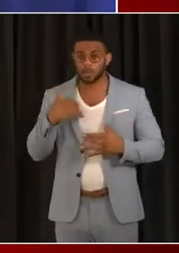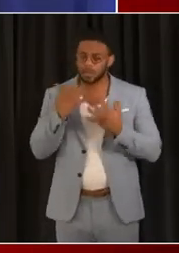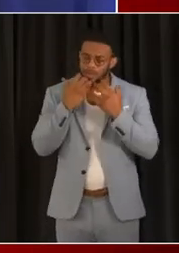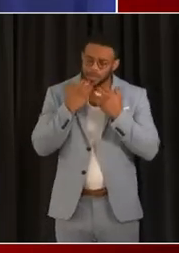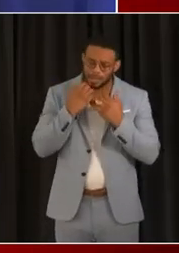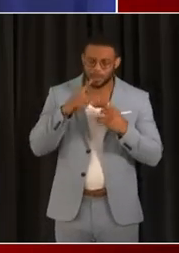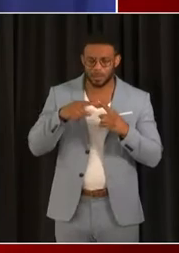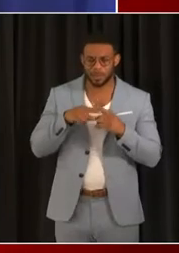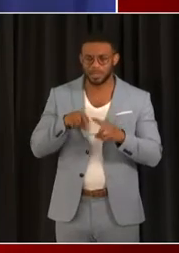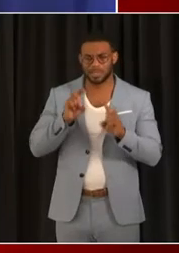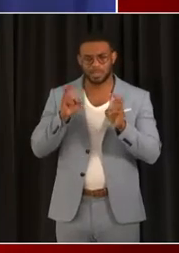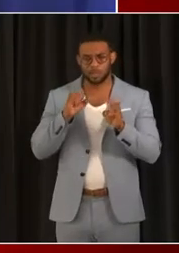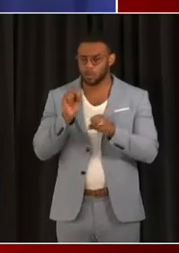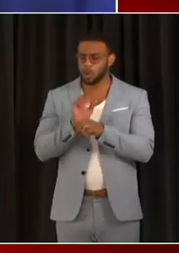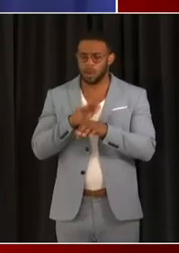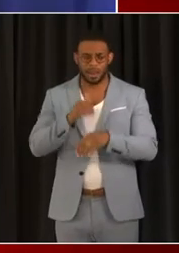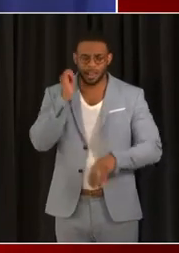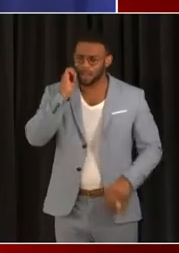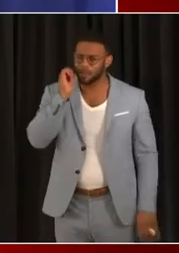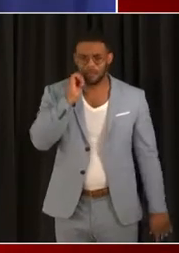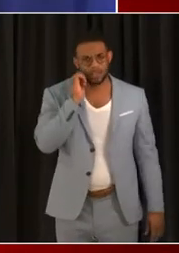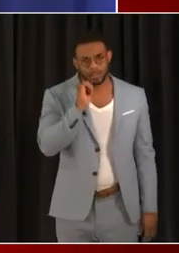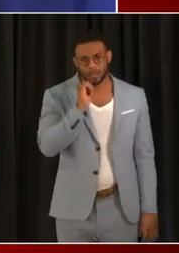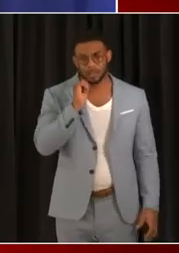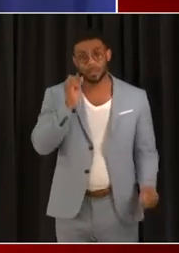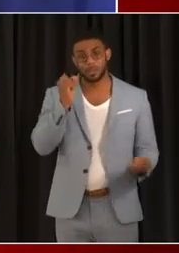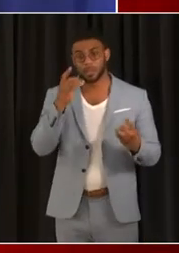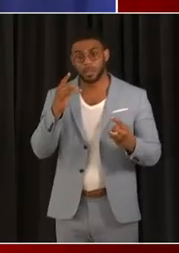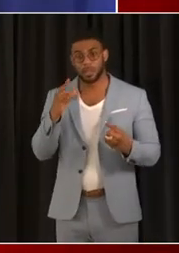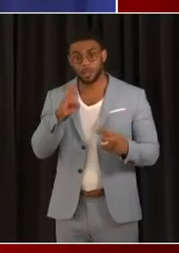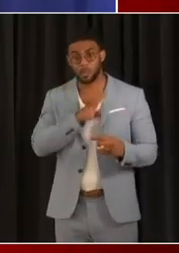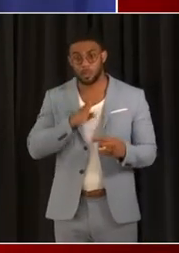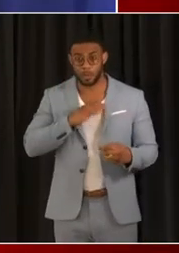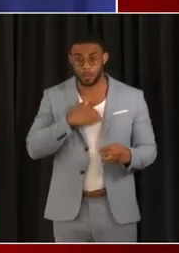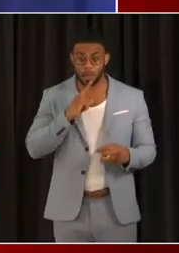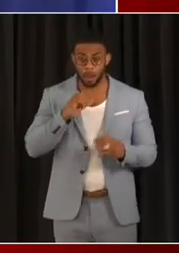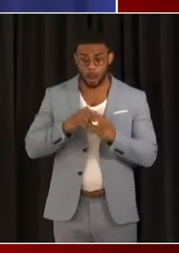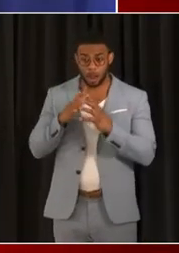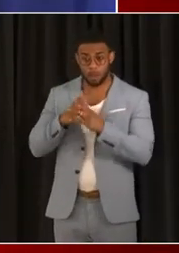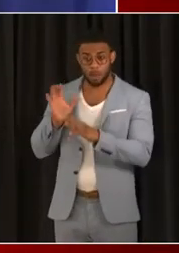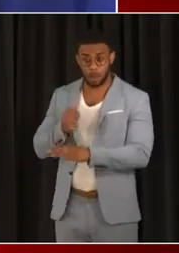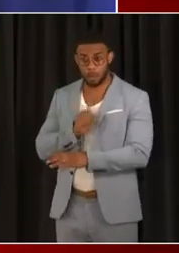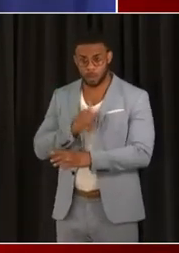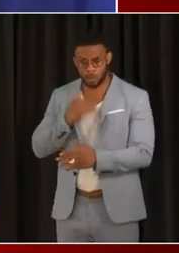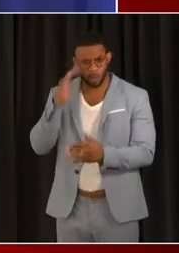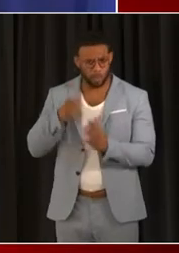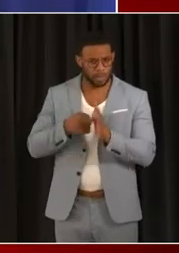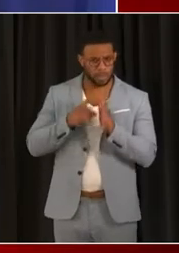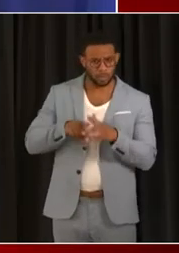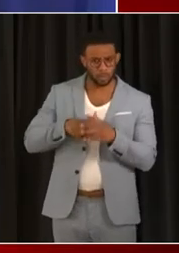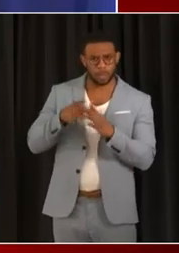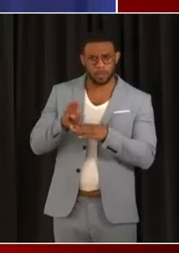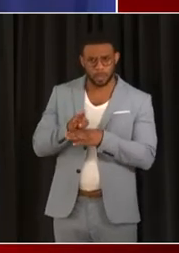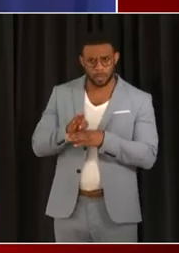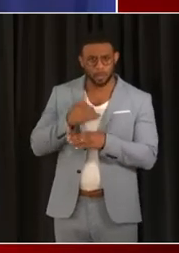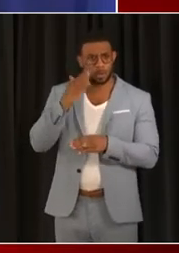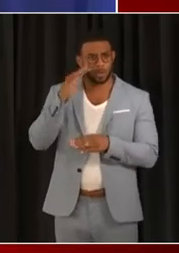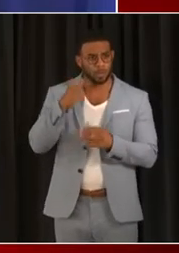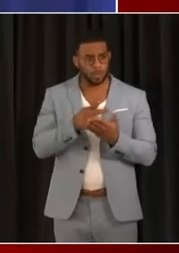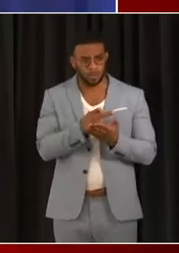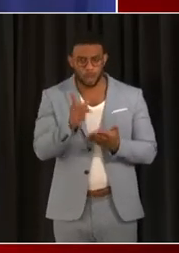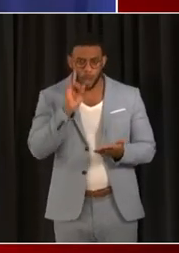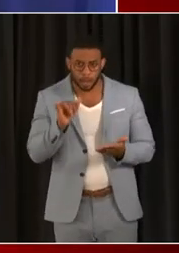We care deeply about this issue. We're working on it every day. And many of the board members are entrepreneurs ourselves. We know what it takes to start a business.